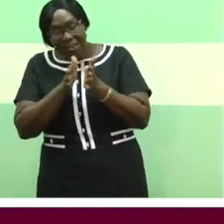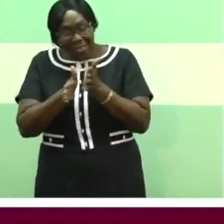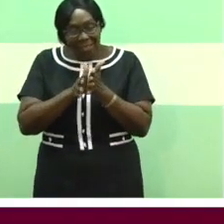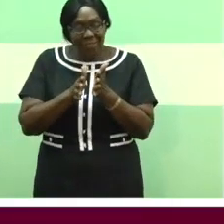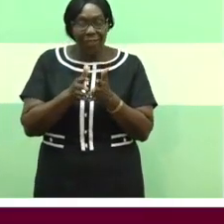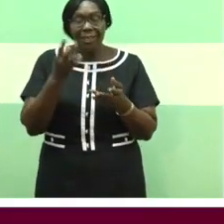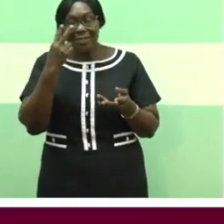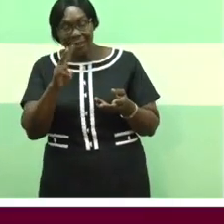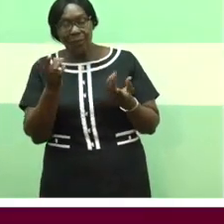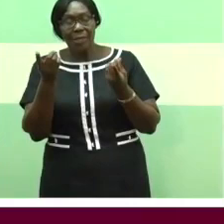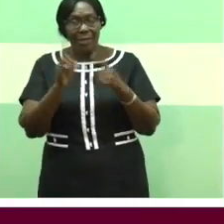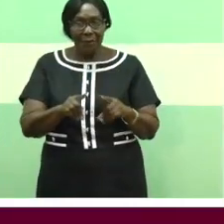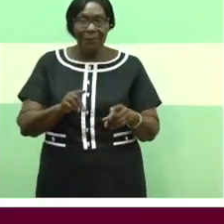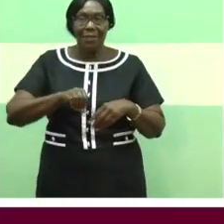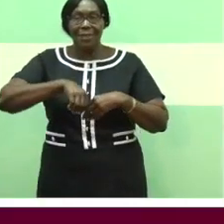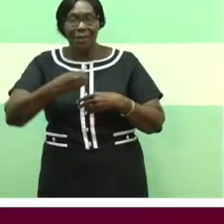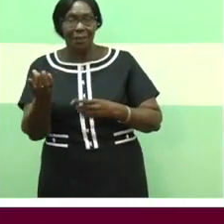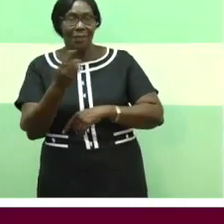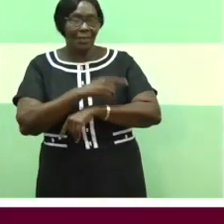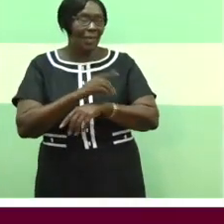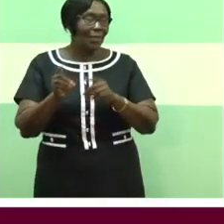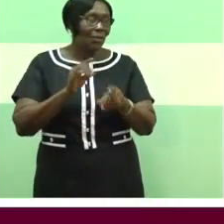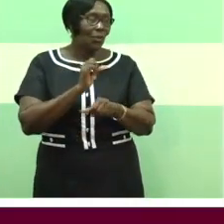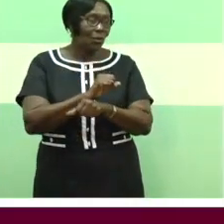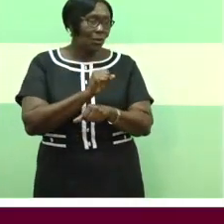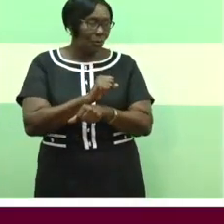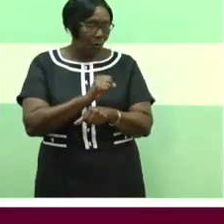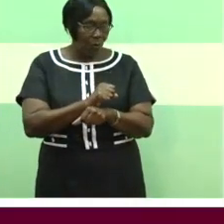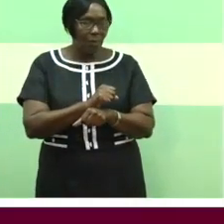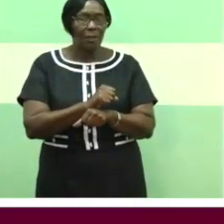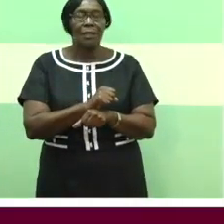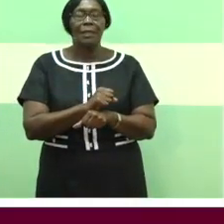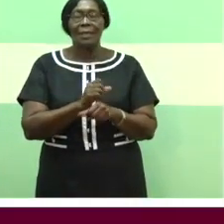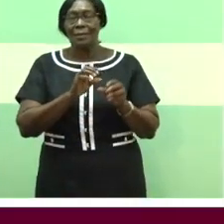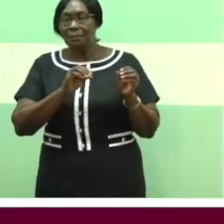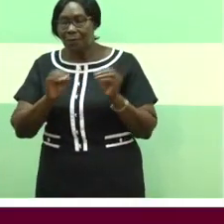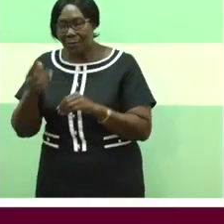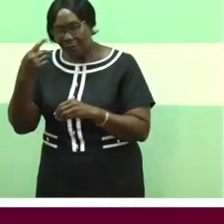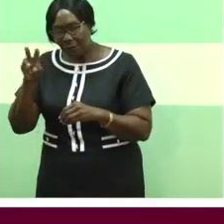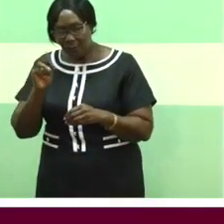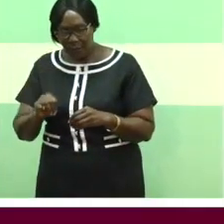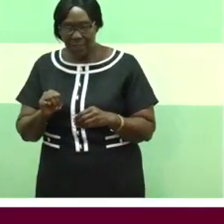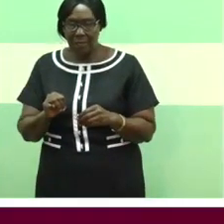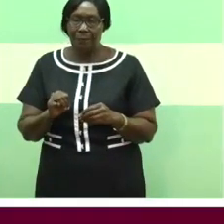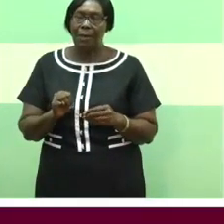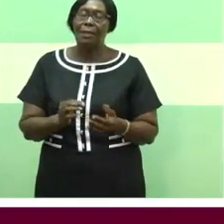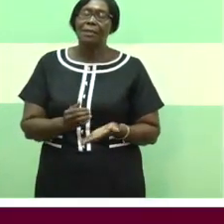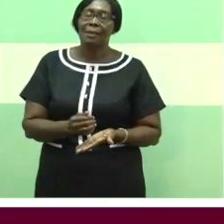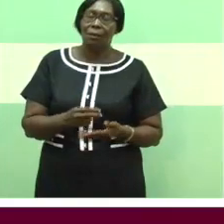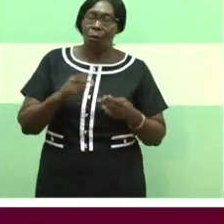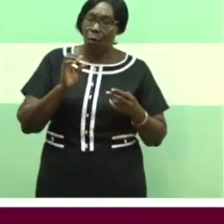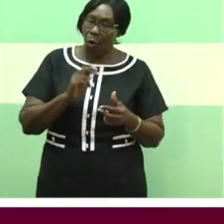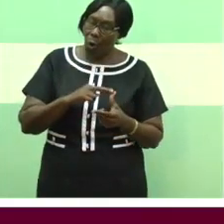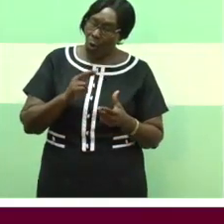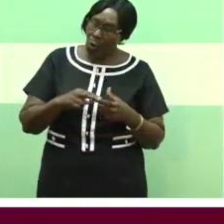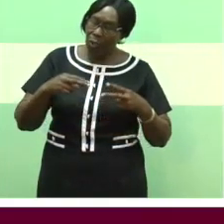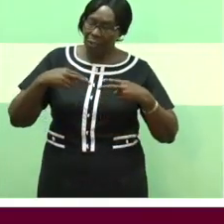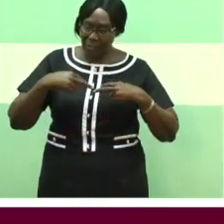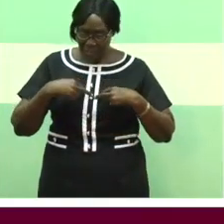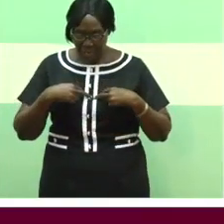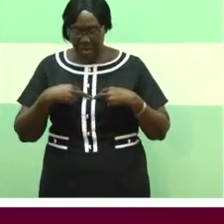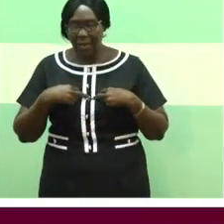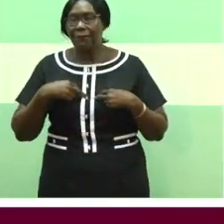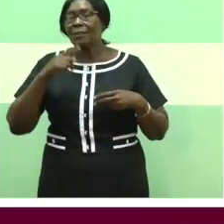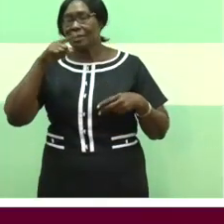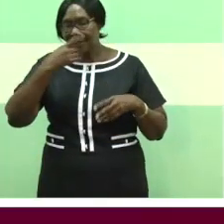what's happening for the next day and to do the work that is set out for them, or to actually have some type of